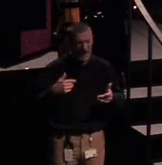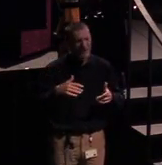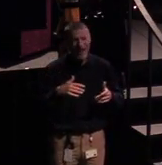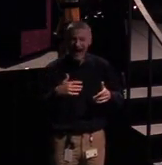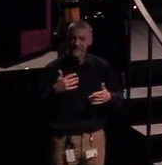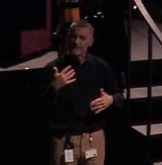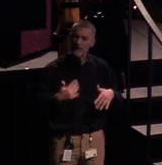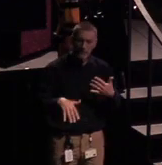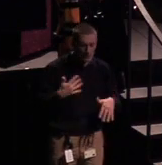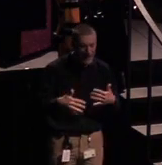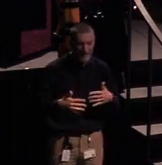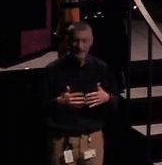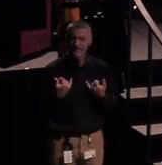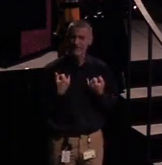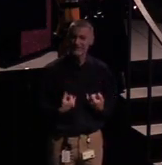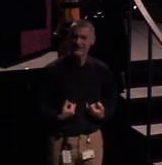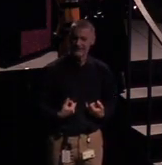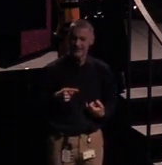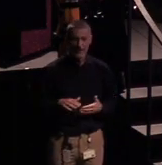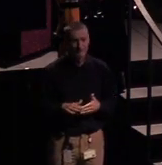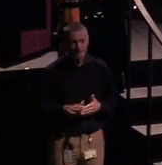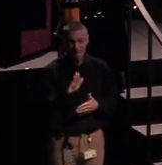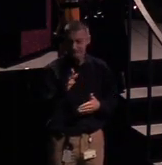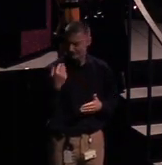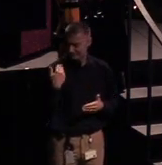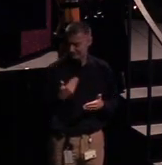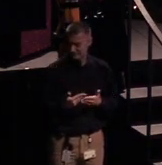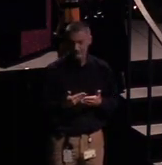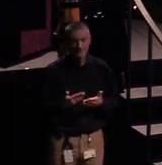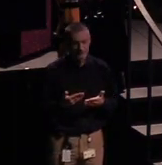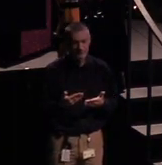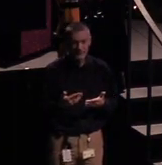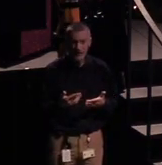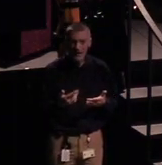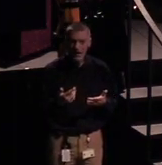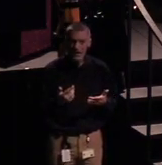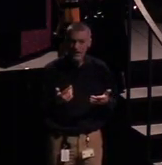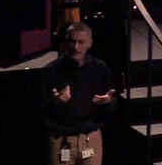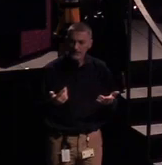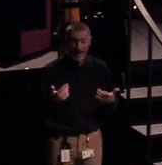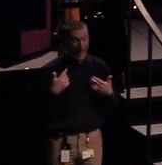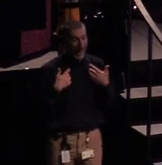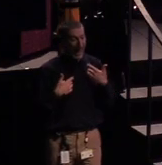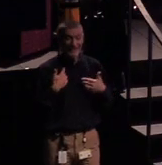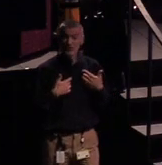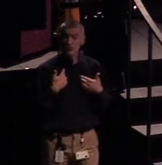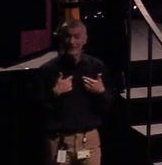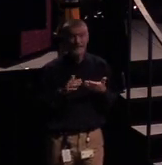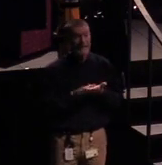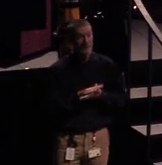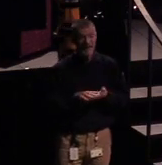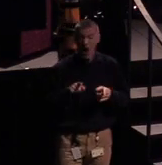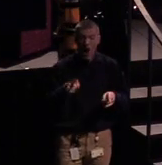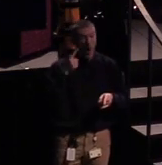fatigue that I experience has increased over the last few years we can't just treat energy as a lack as a